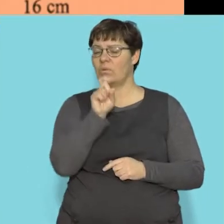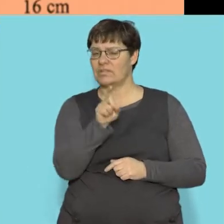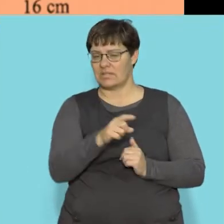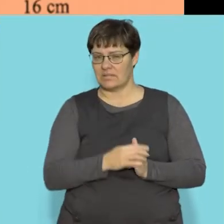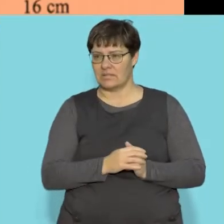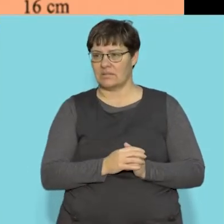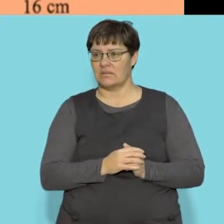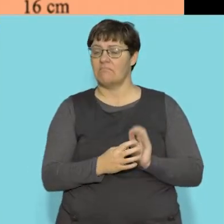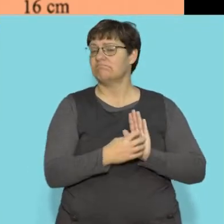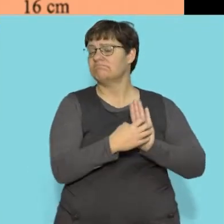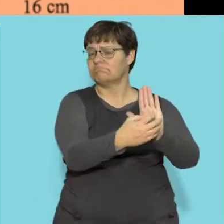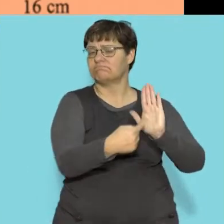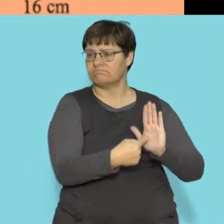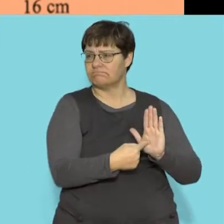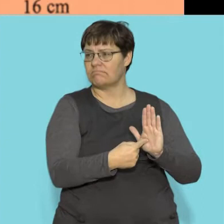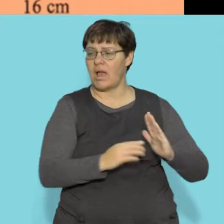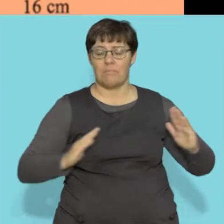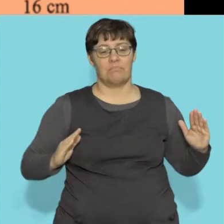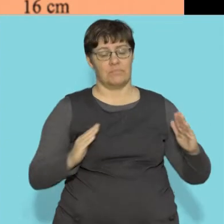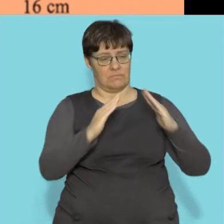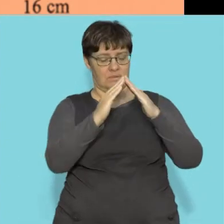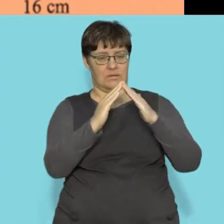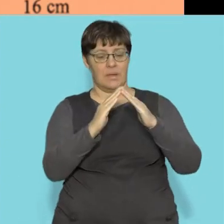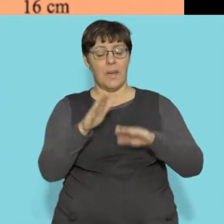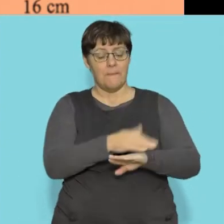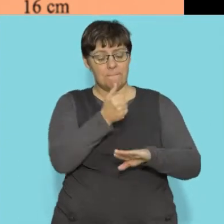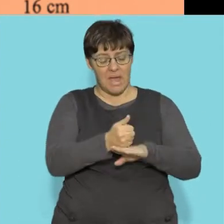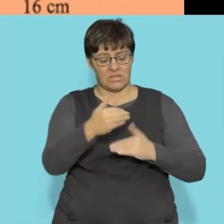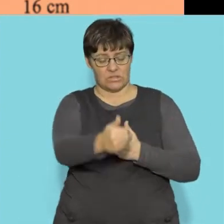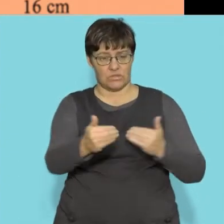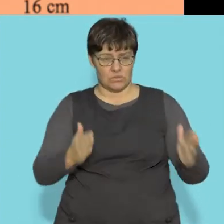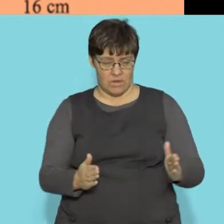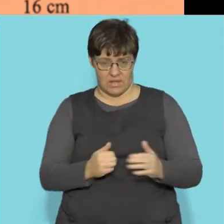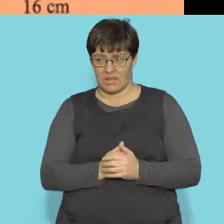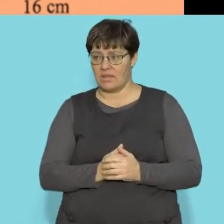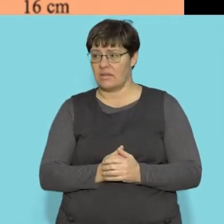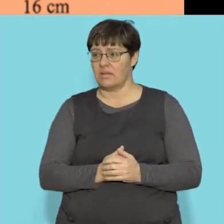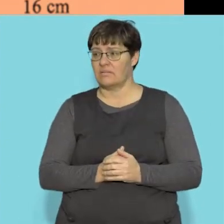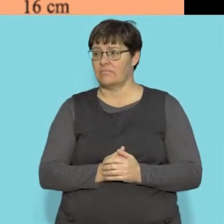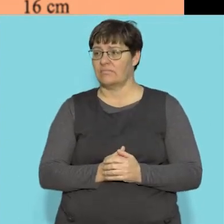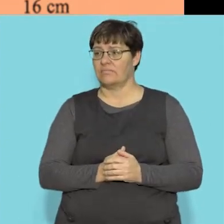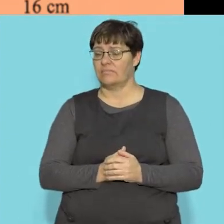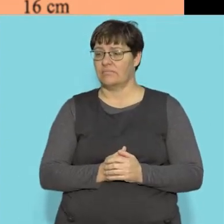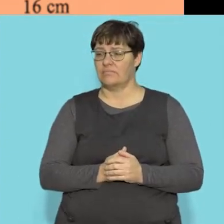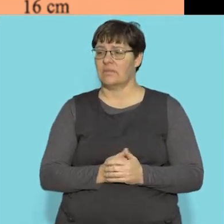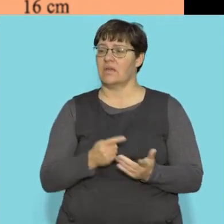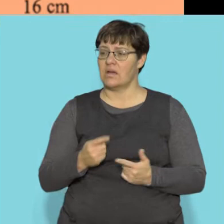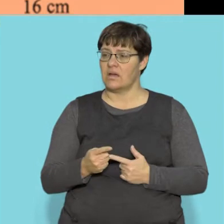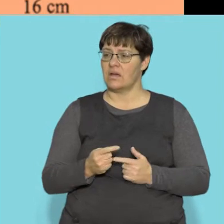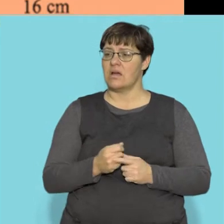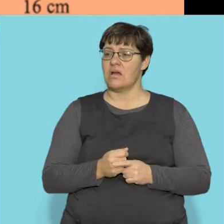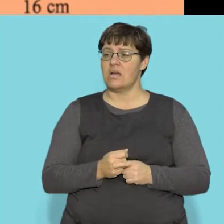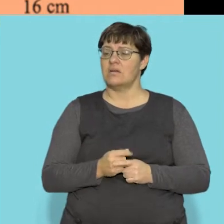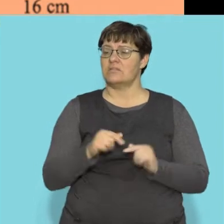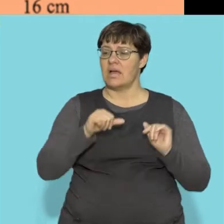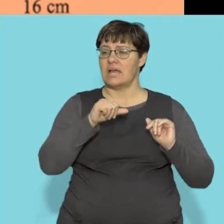So, the diagram shows a pyramid with a square base and vertex A. The side length of the